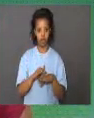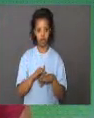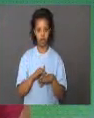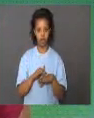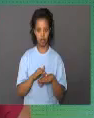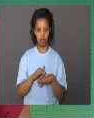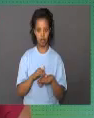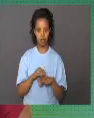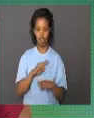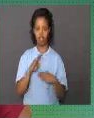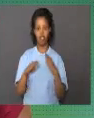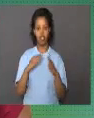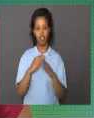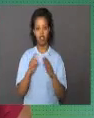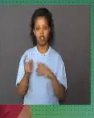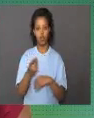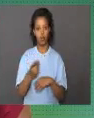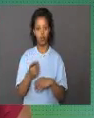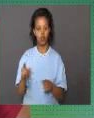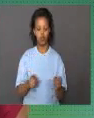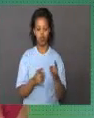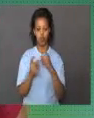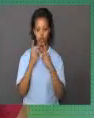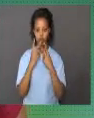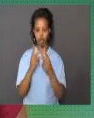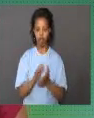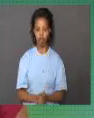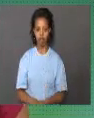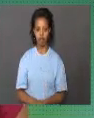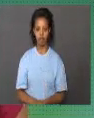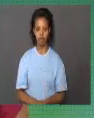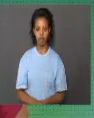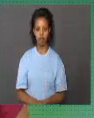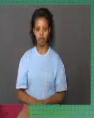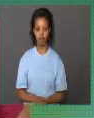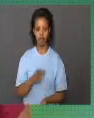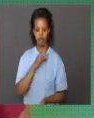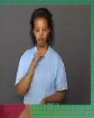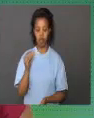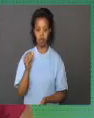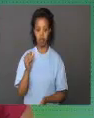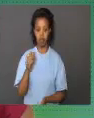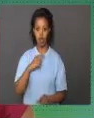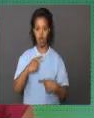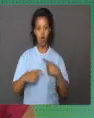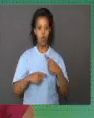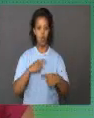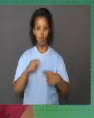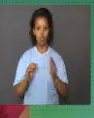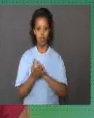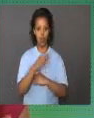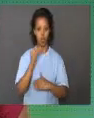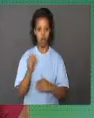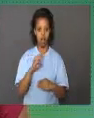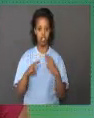about the scientific method. We learned that it is the process in which